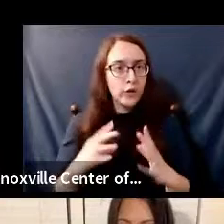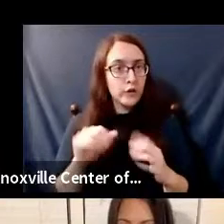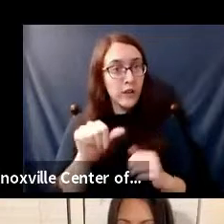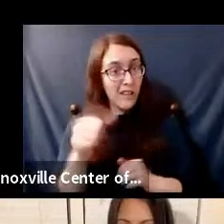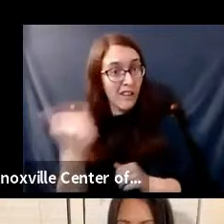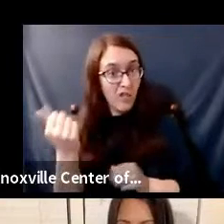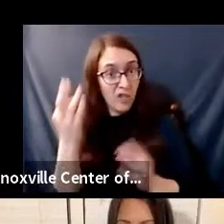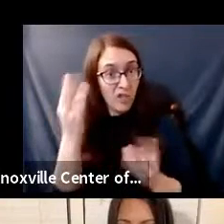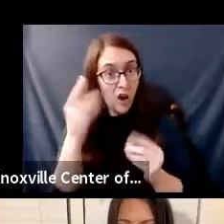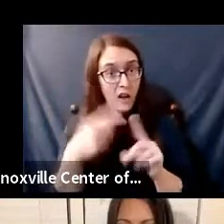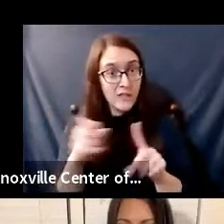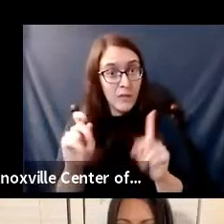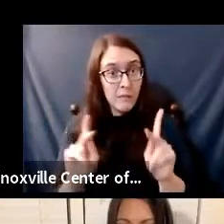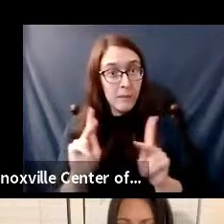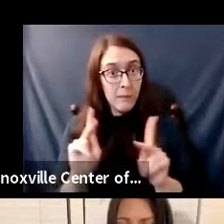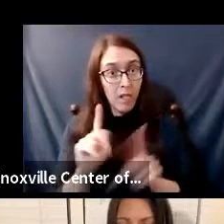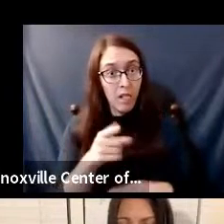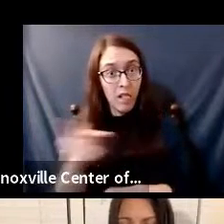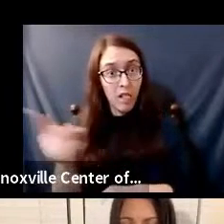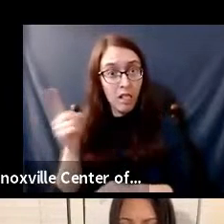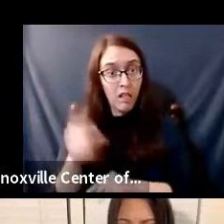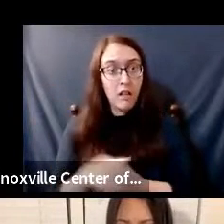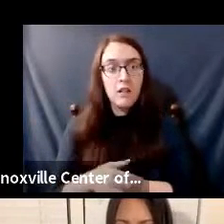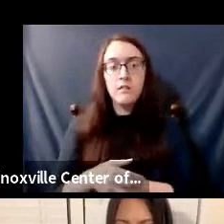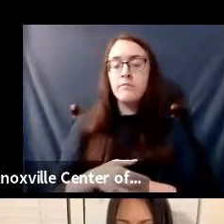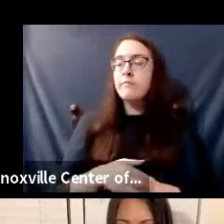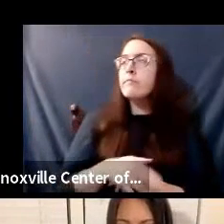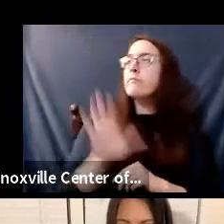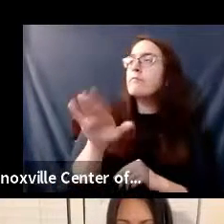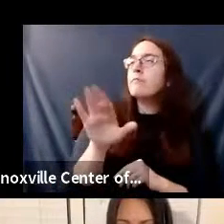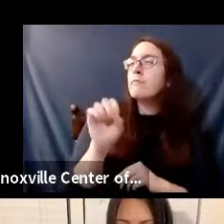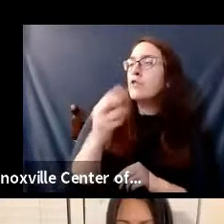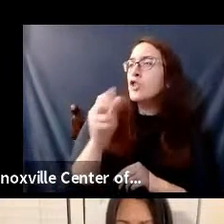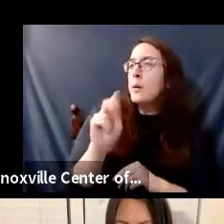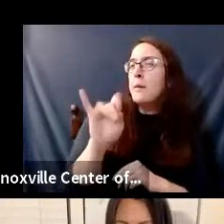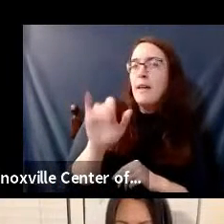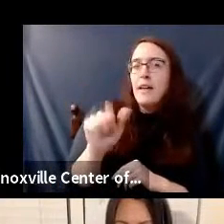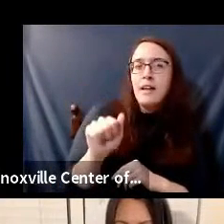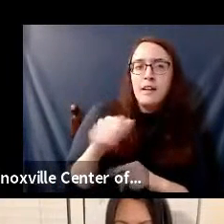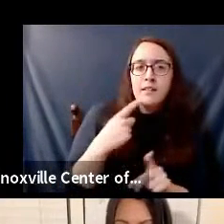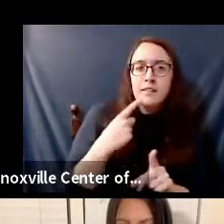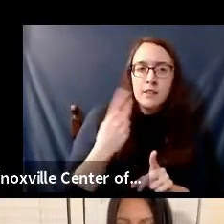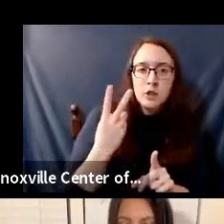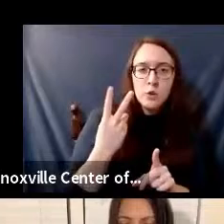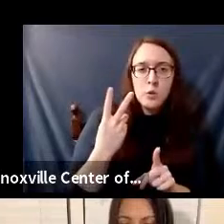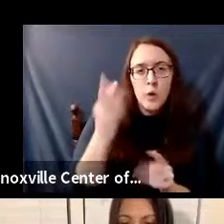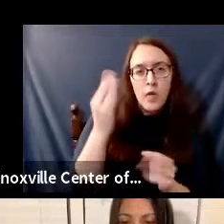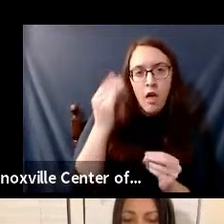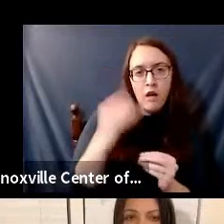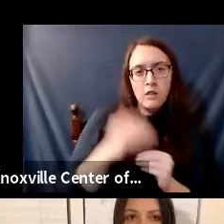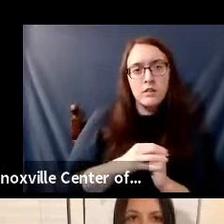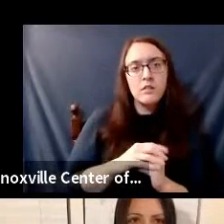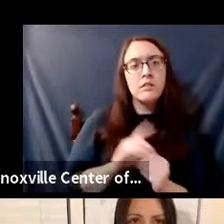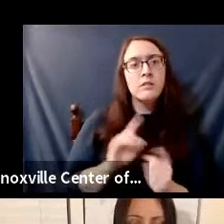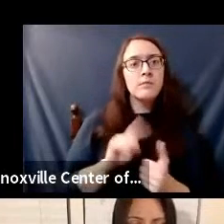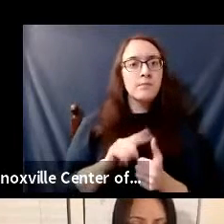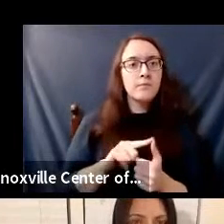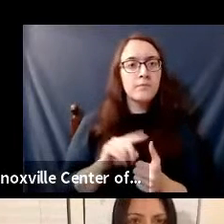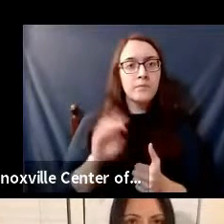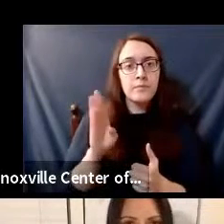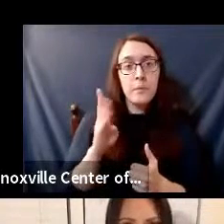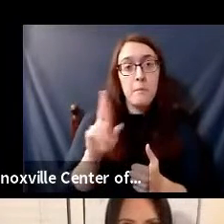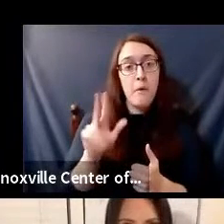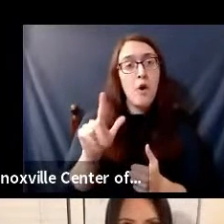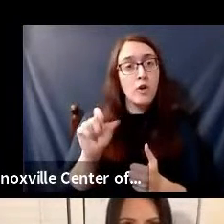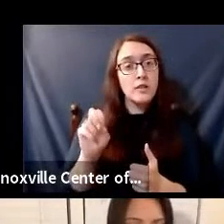folks? So, Dr. Souza, two thoughts. One is just in general that Mr. Burleson coming